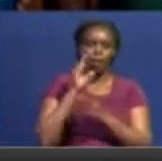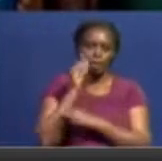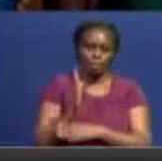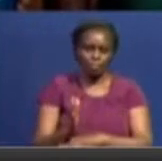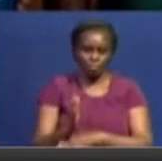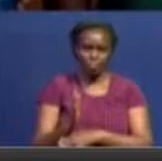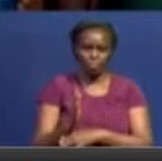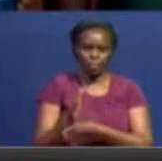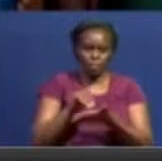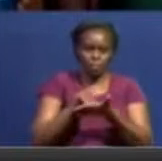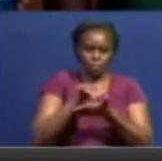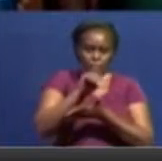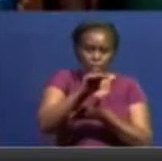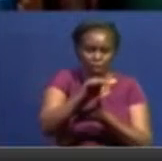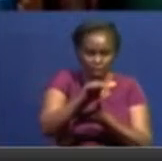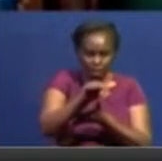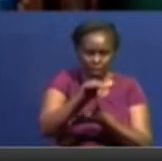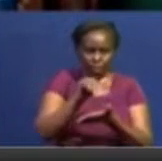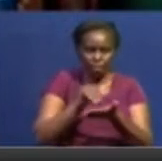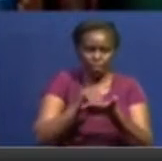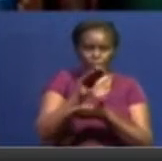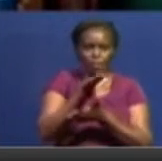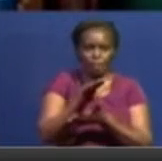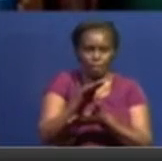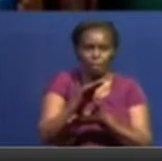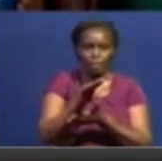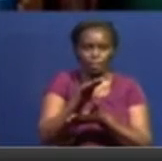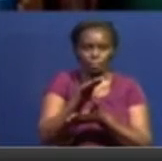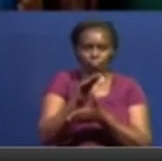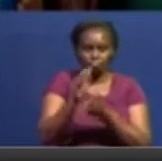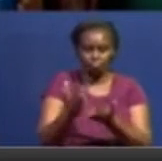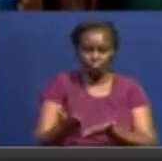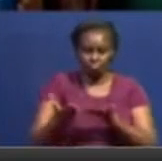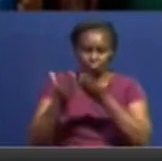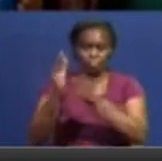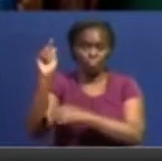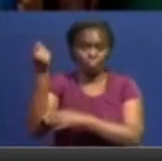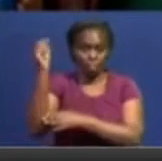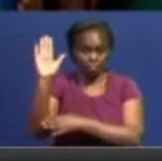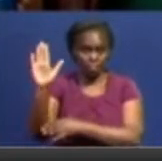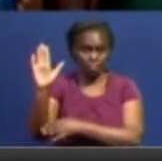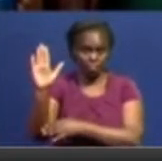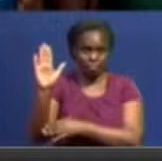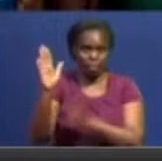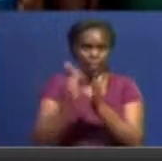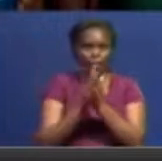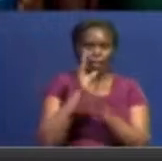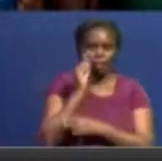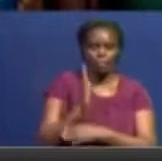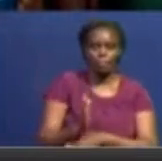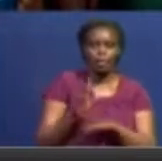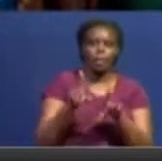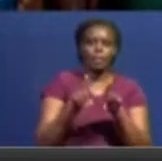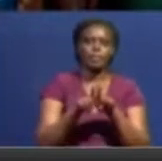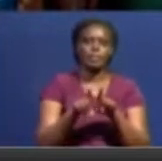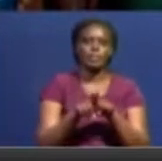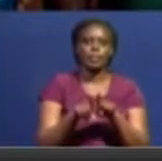will transmit the results to the President, and the Speaker will